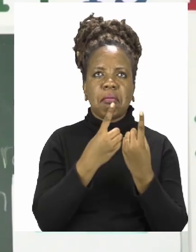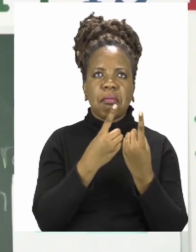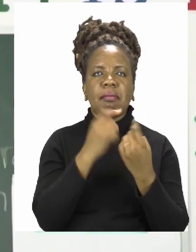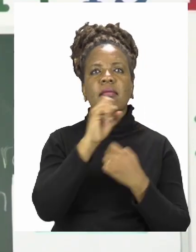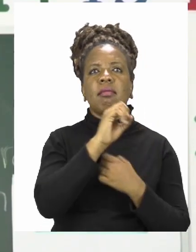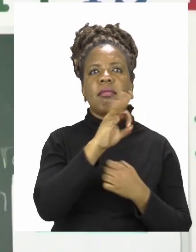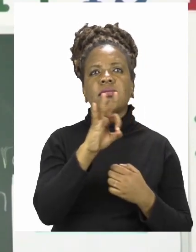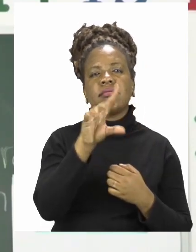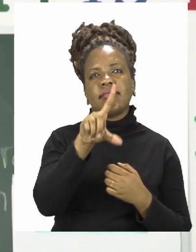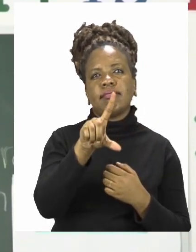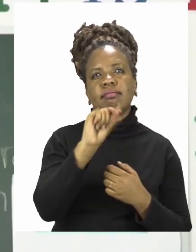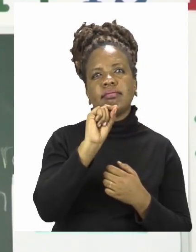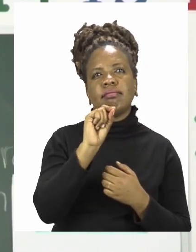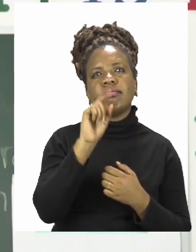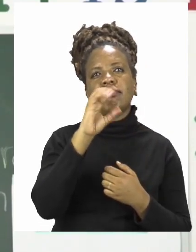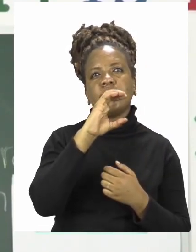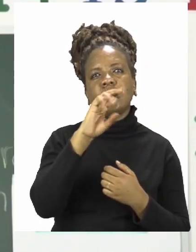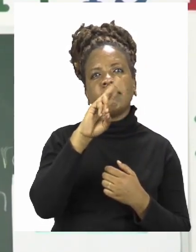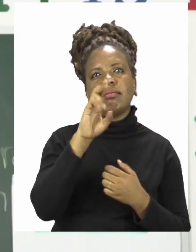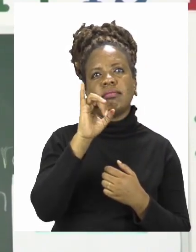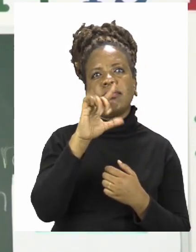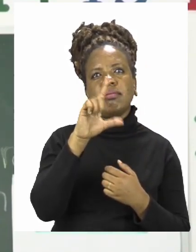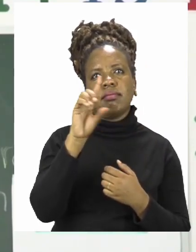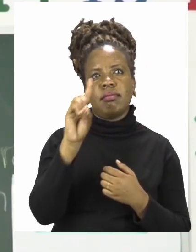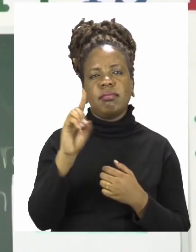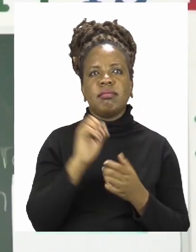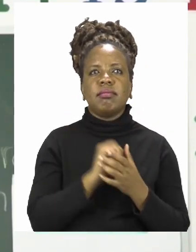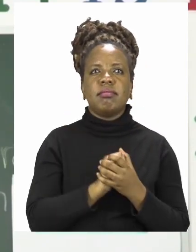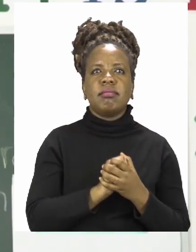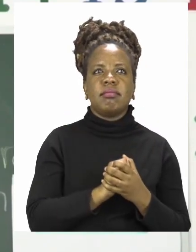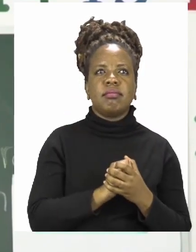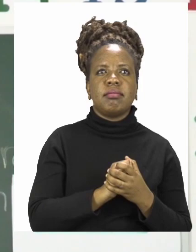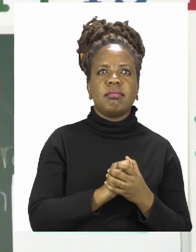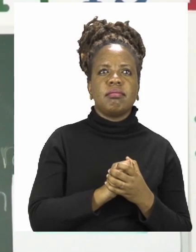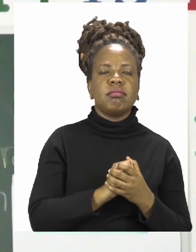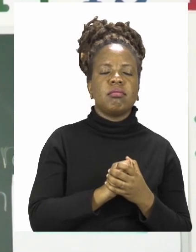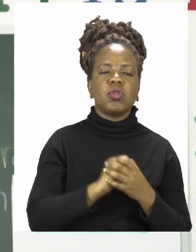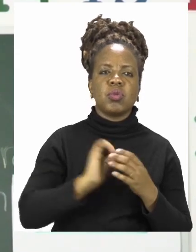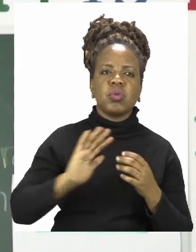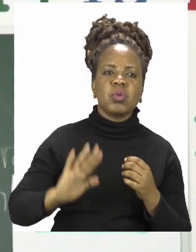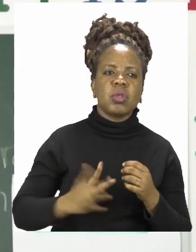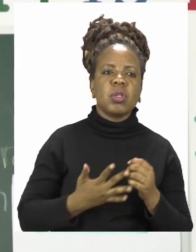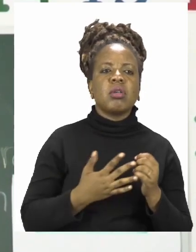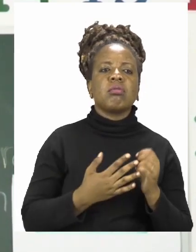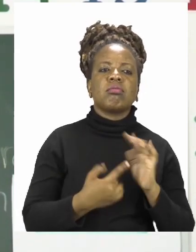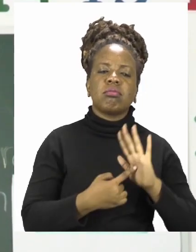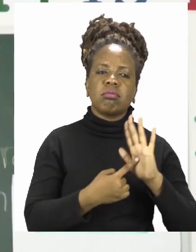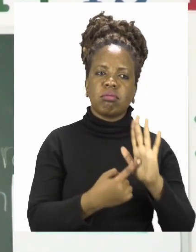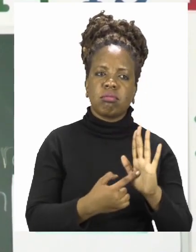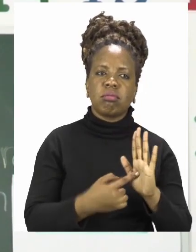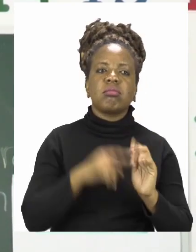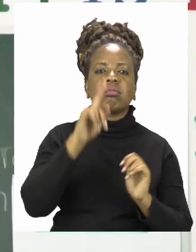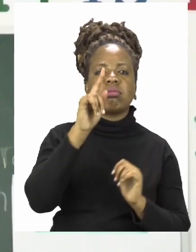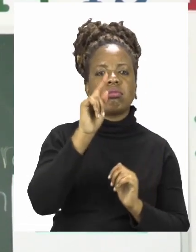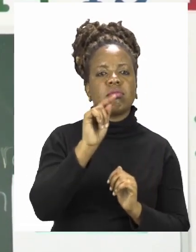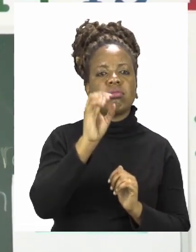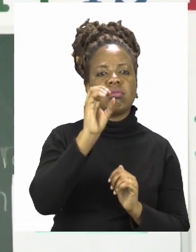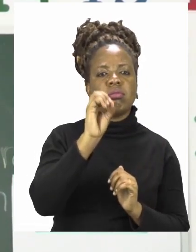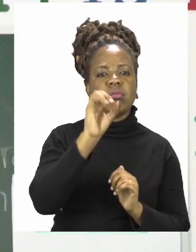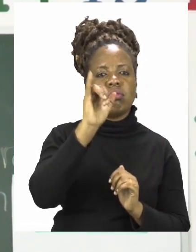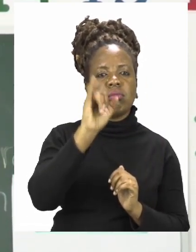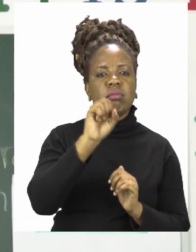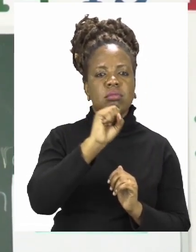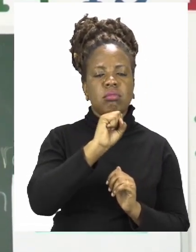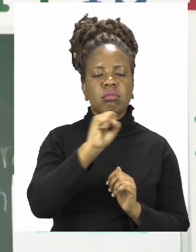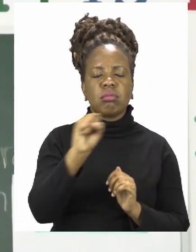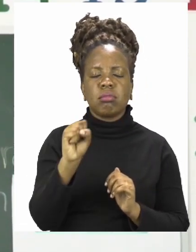child. So we want to show that the toys belong to the child, or the person who